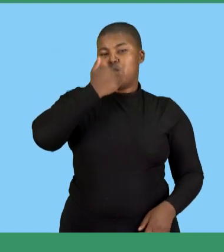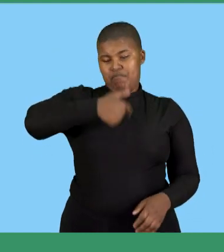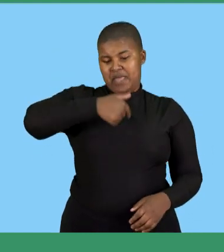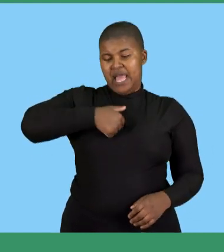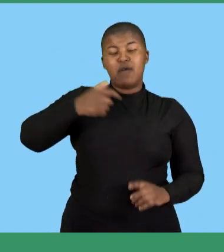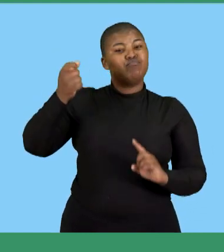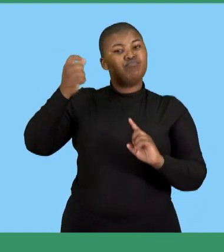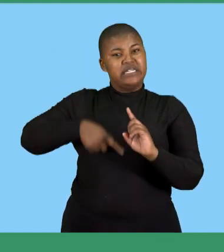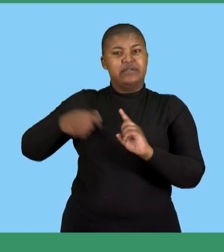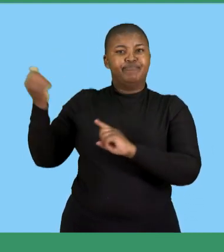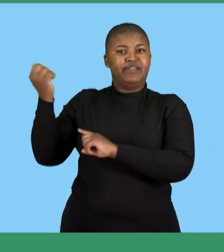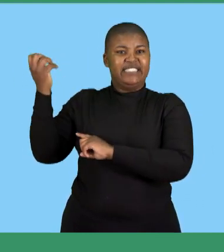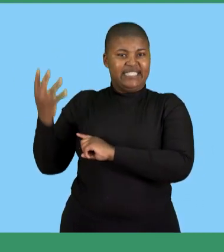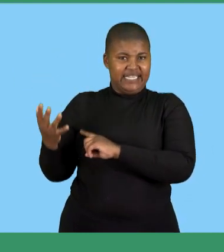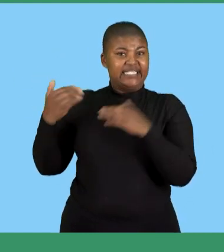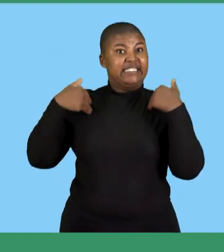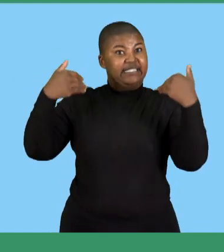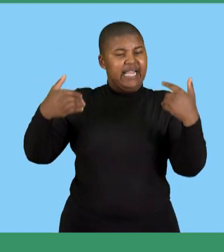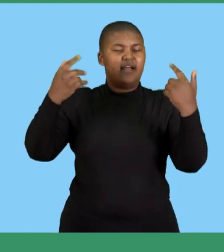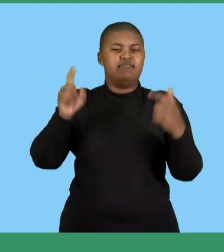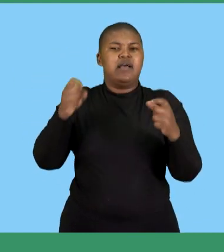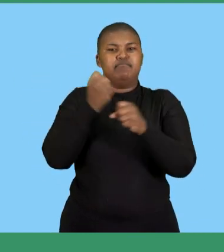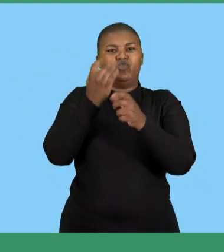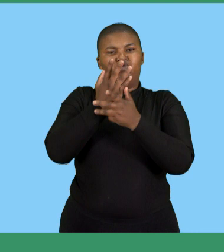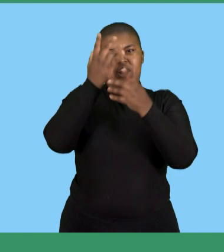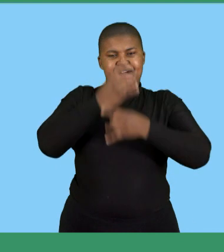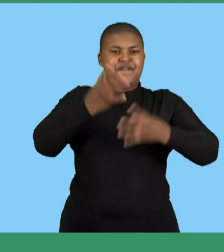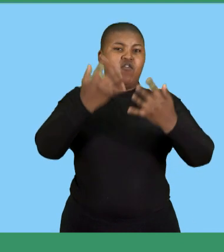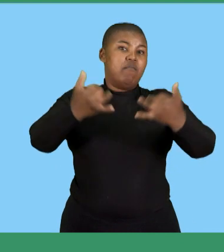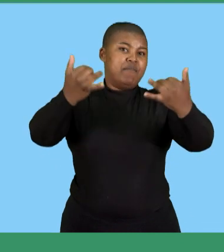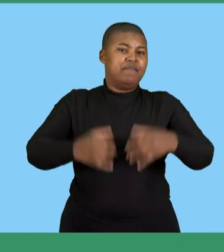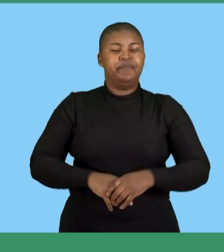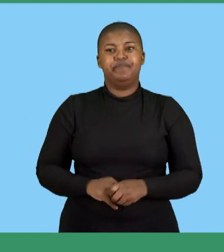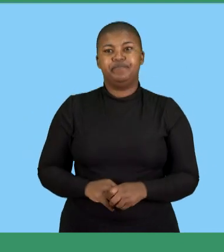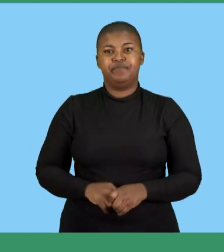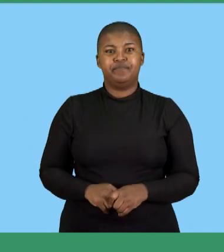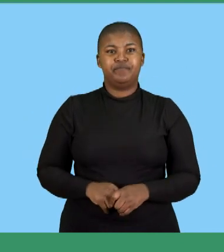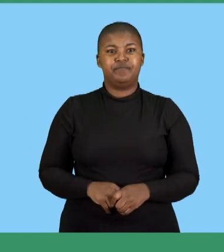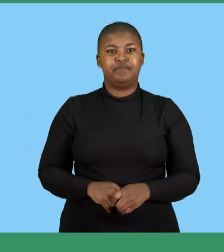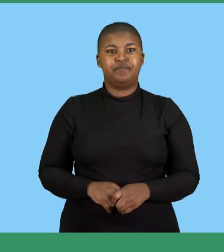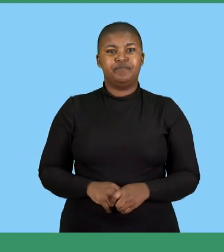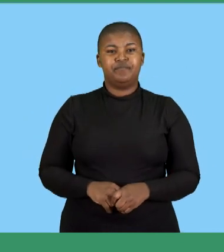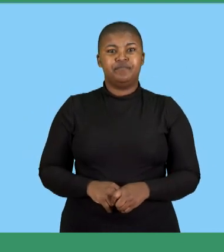presenter at the start of the presentation. So they need to establish